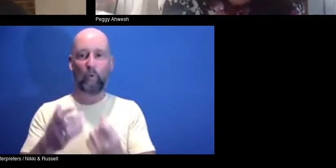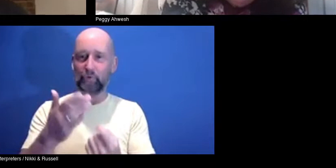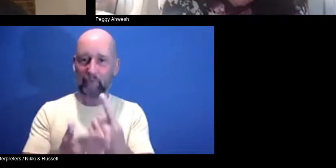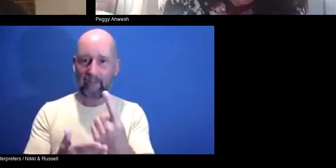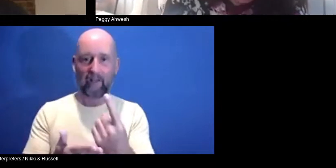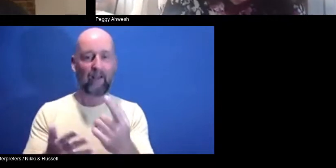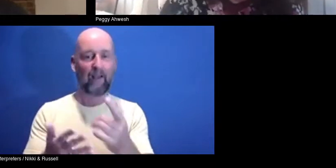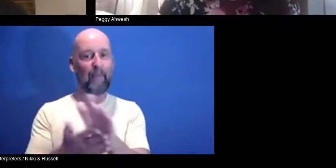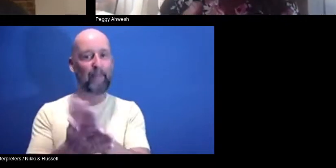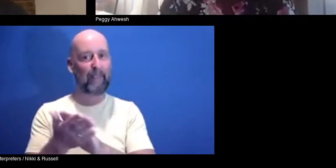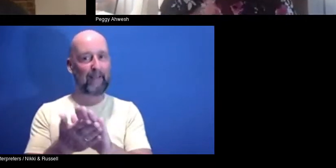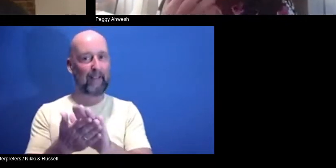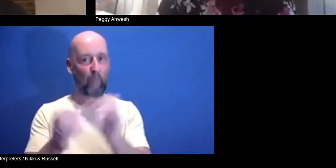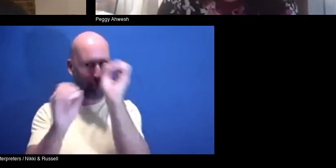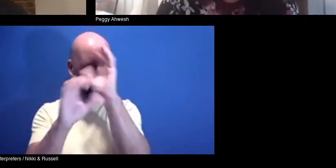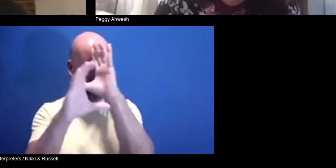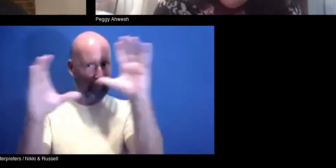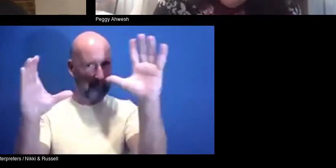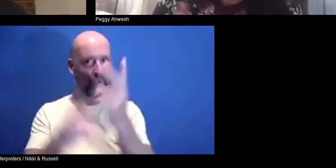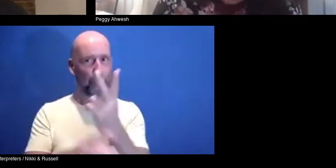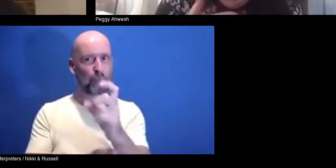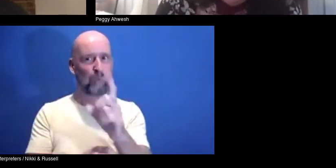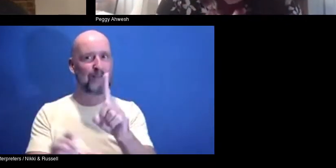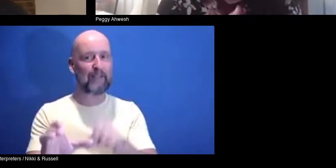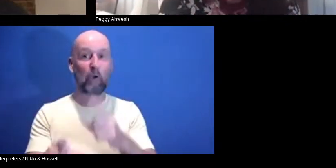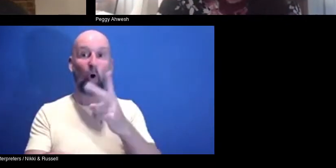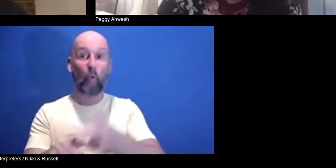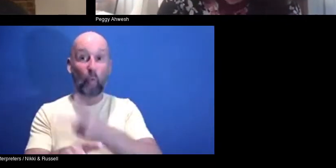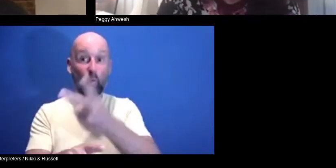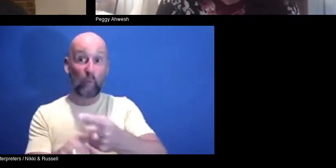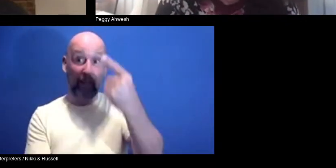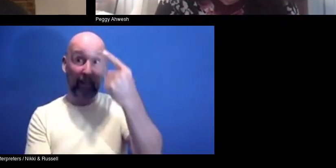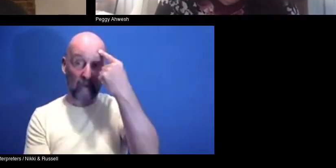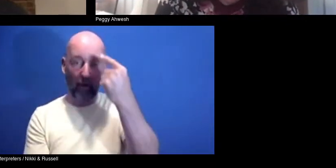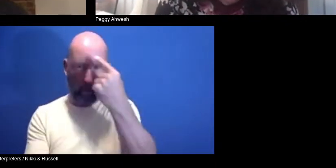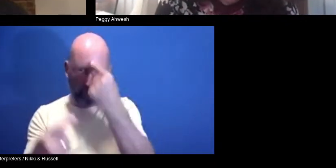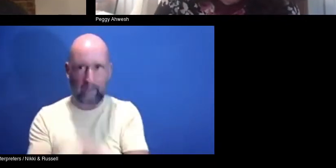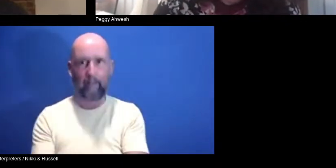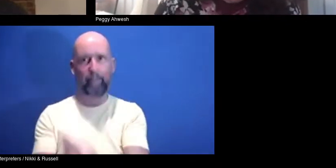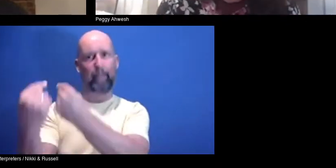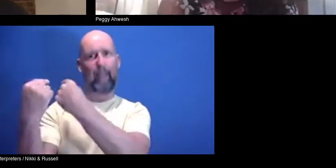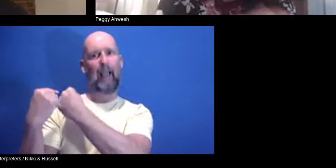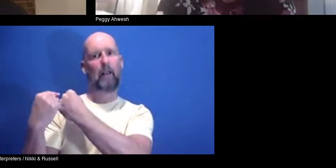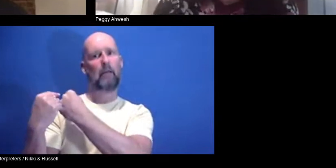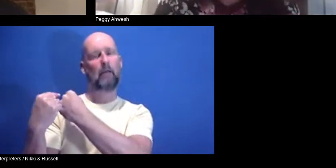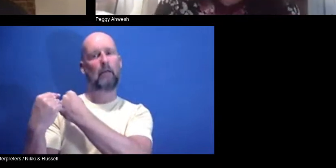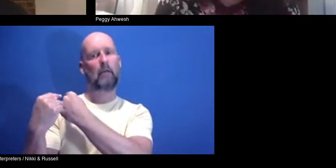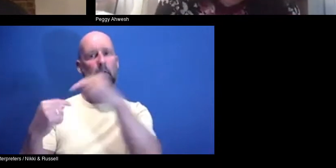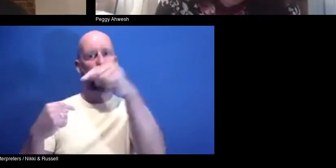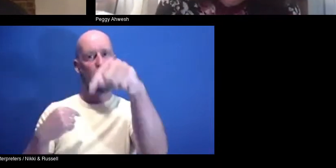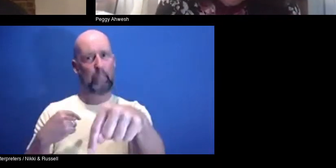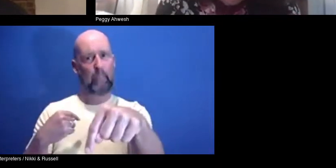have meaning in 20 years, or make people rethink or think back or rethink their present